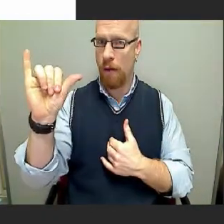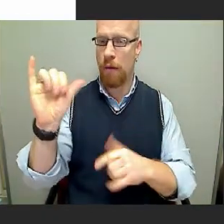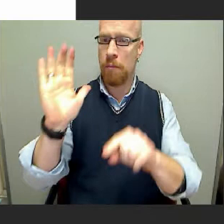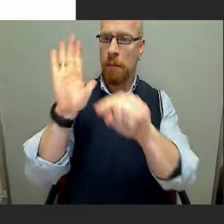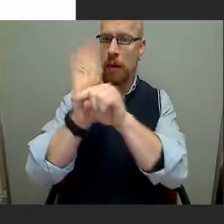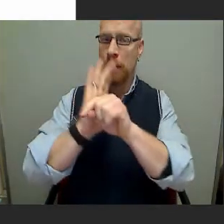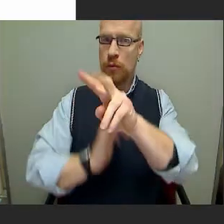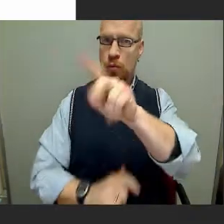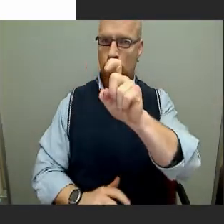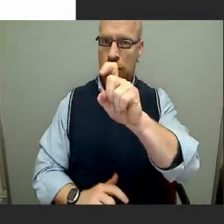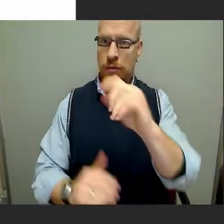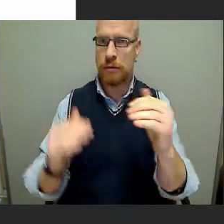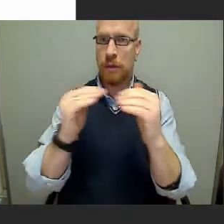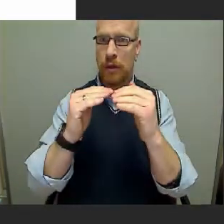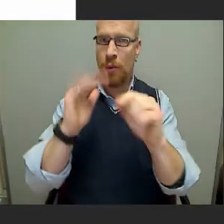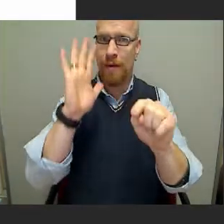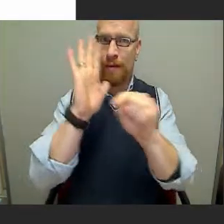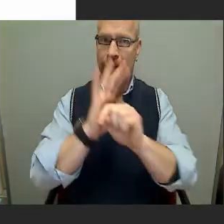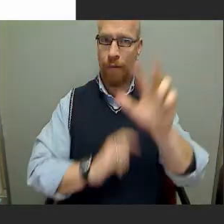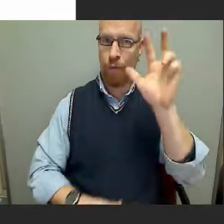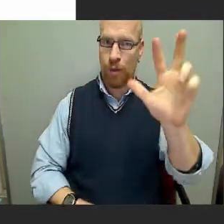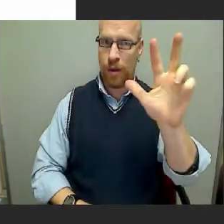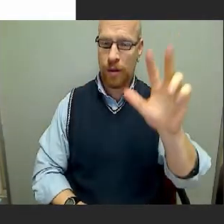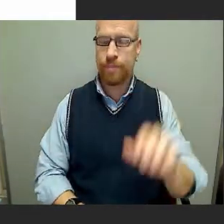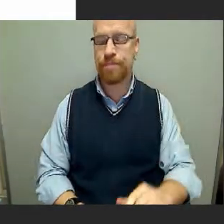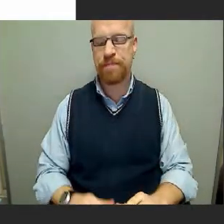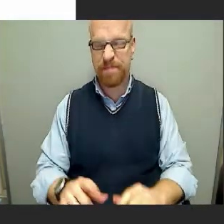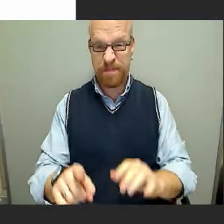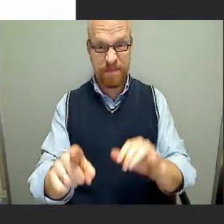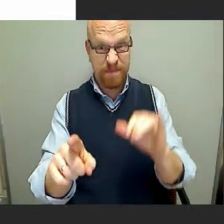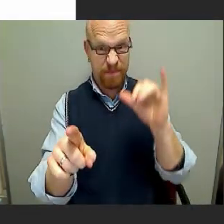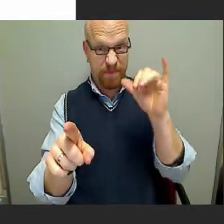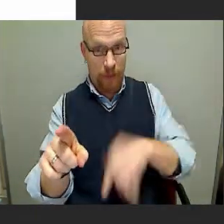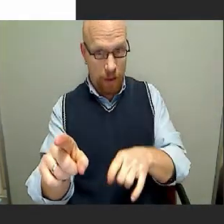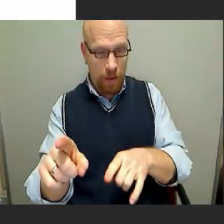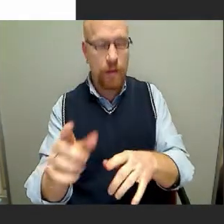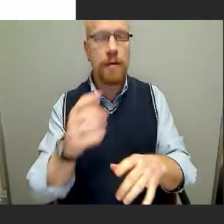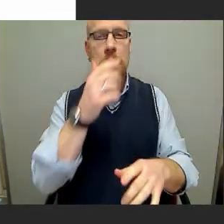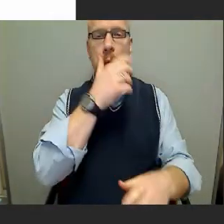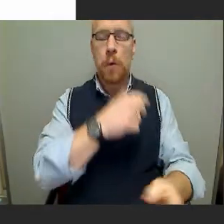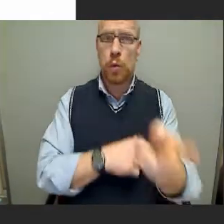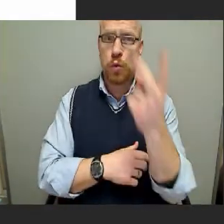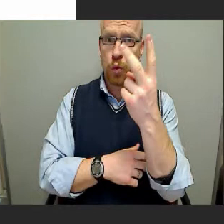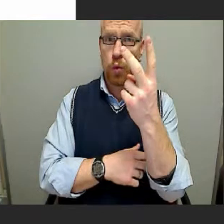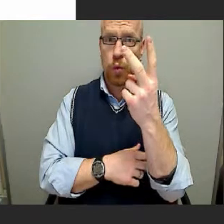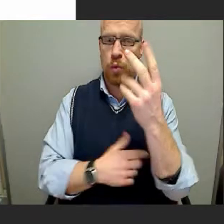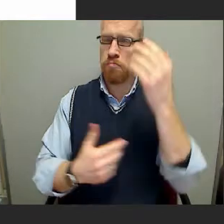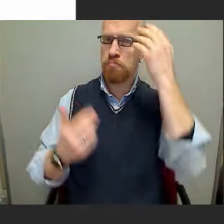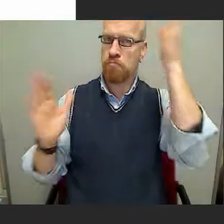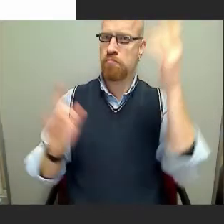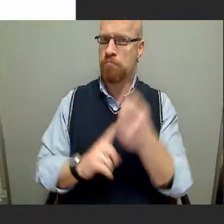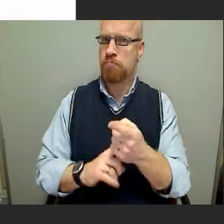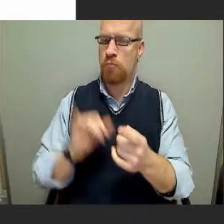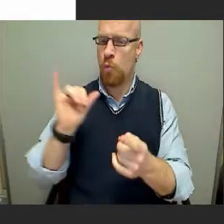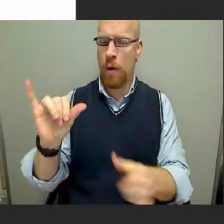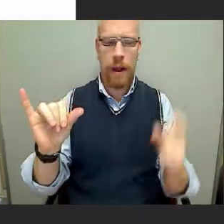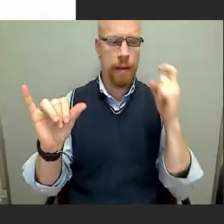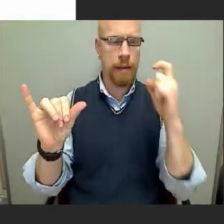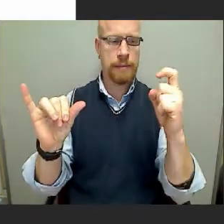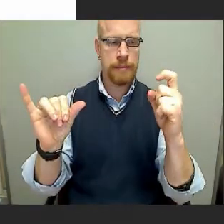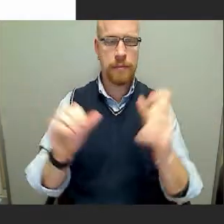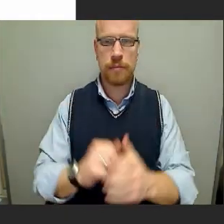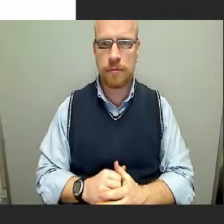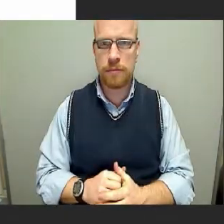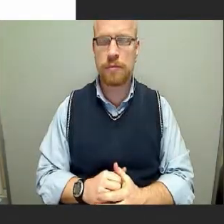as we can see we have y minus